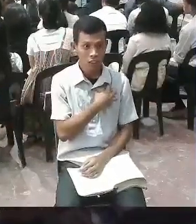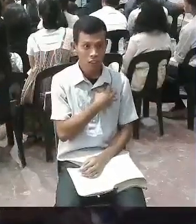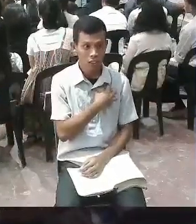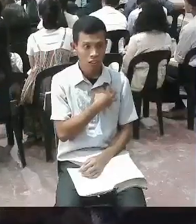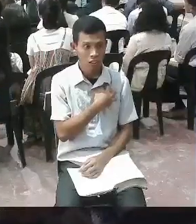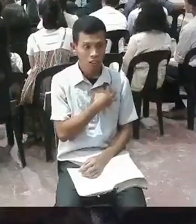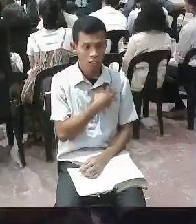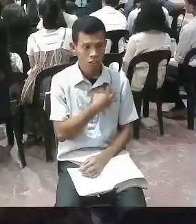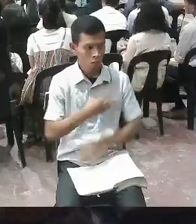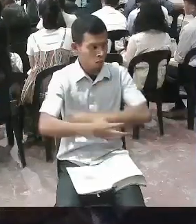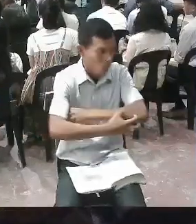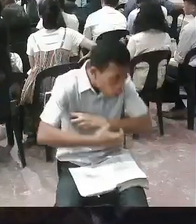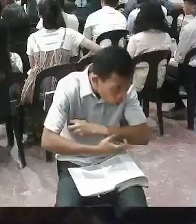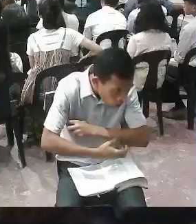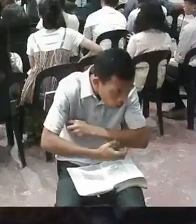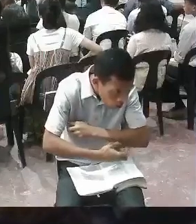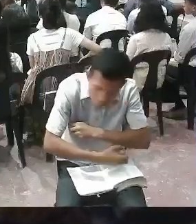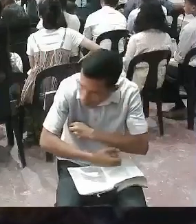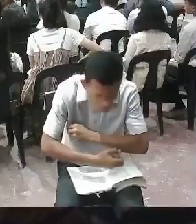Robbery.